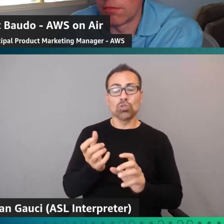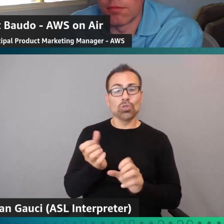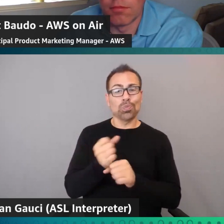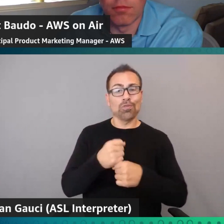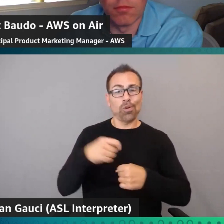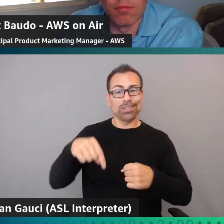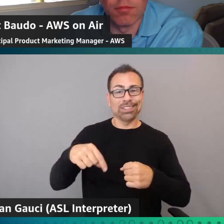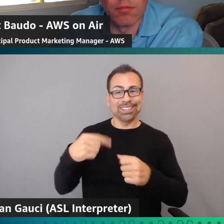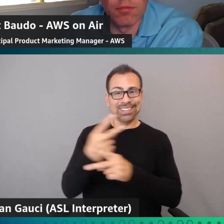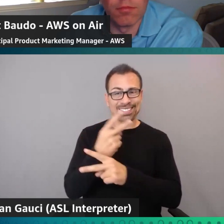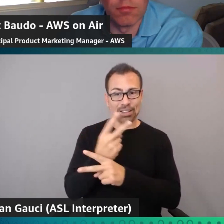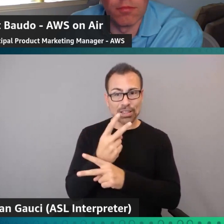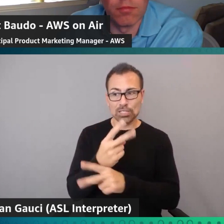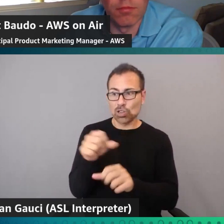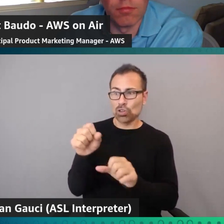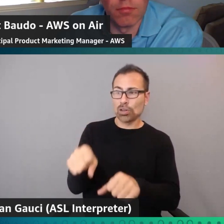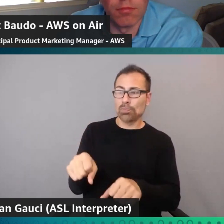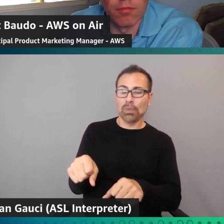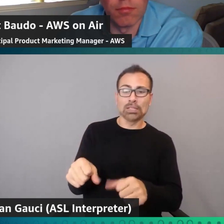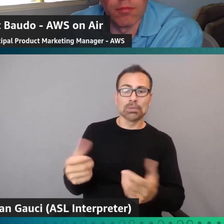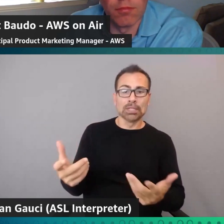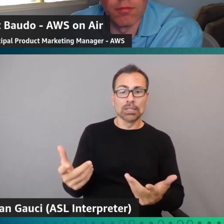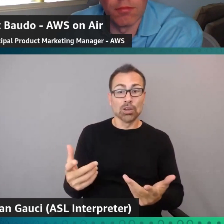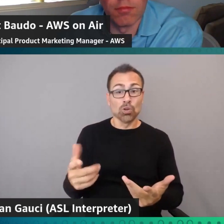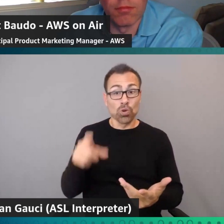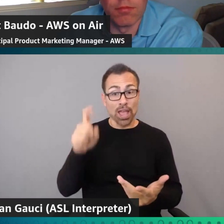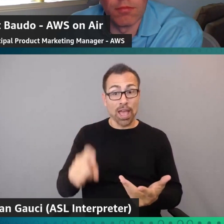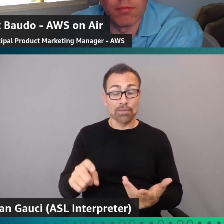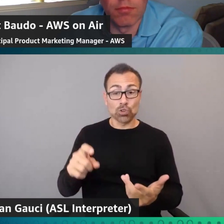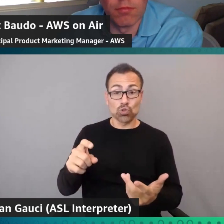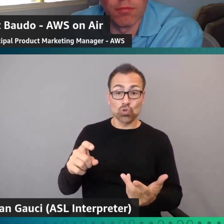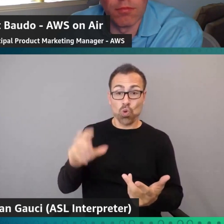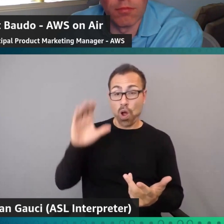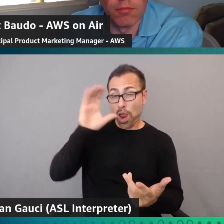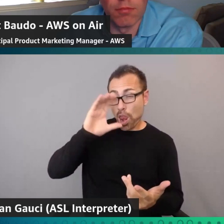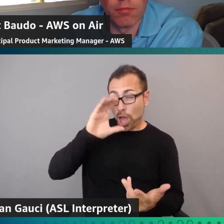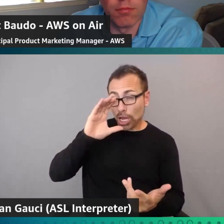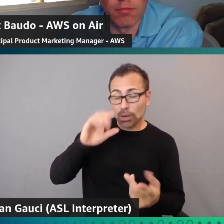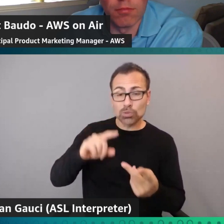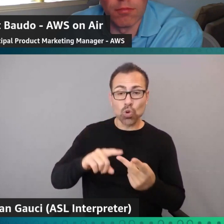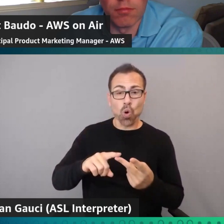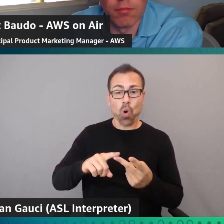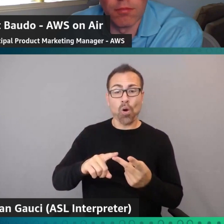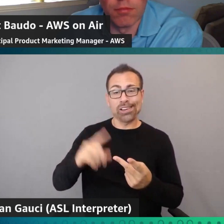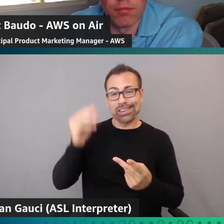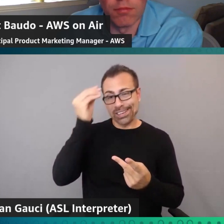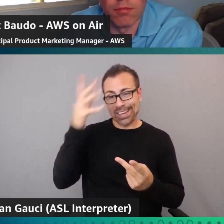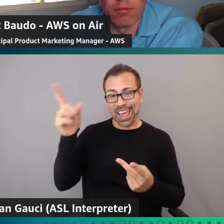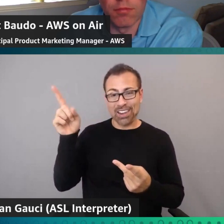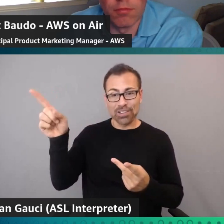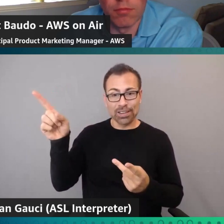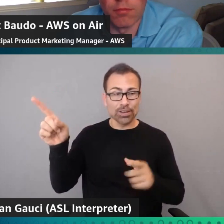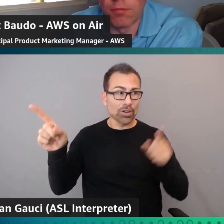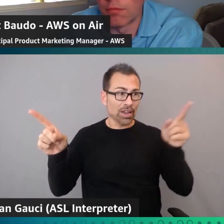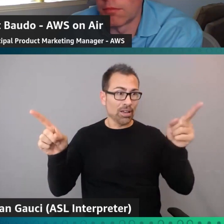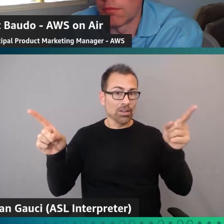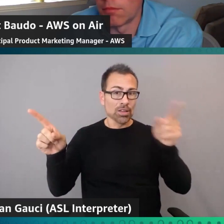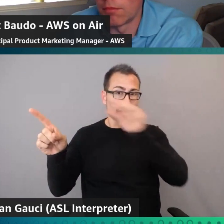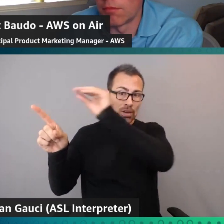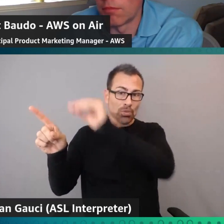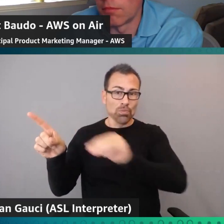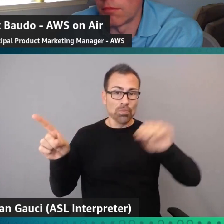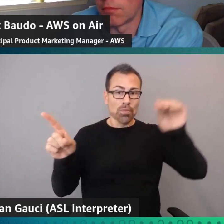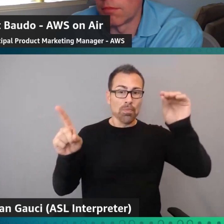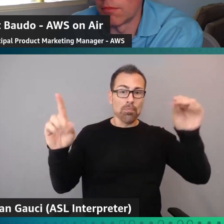a possibility where you need to do lookups or map data from one source to another. And we found out that this